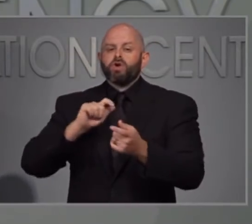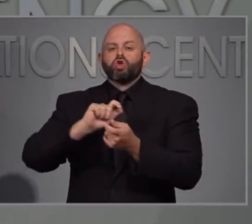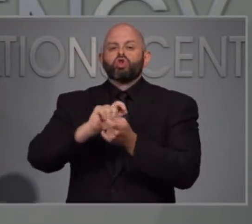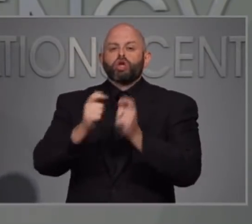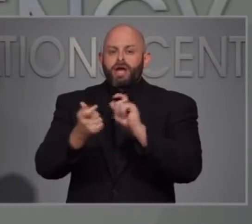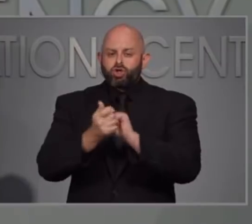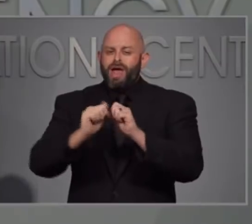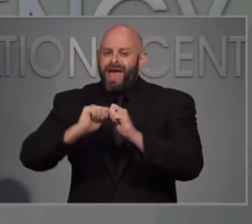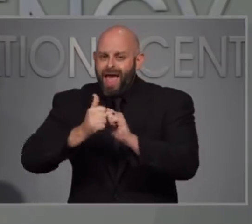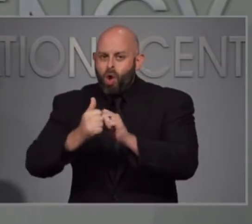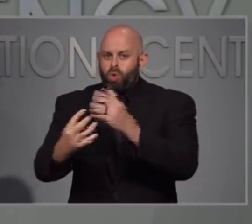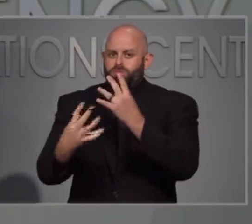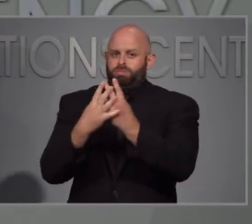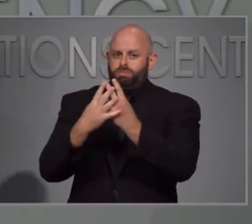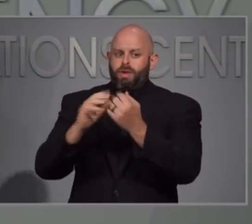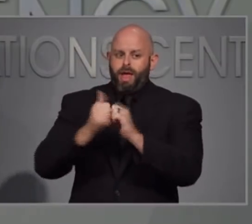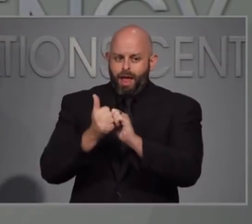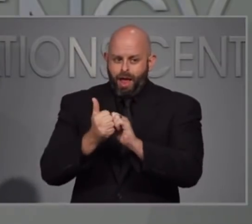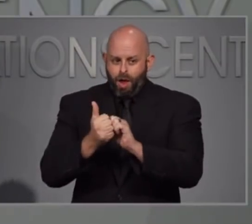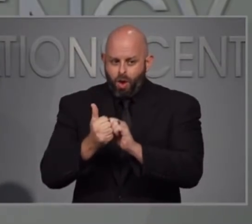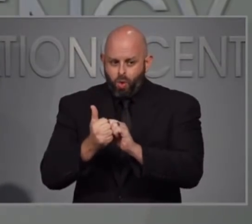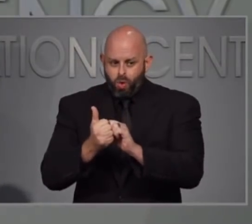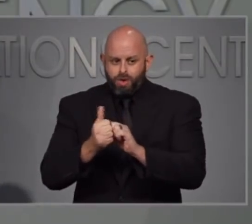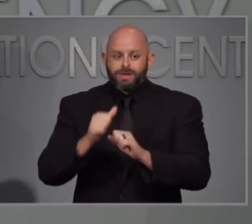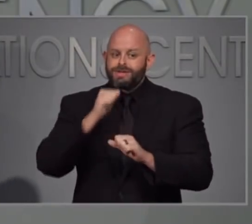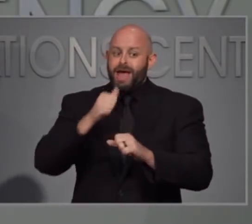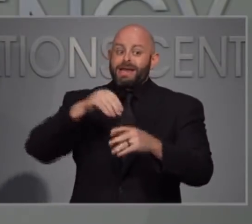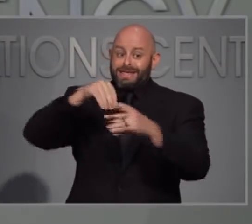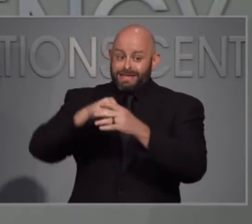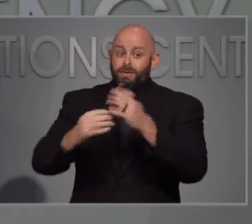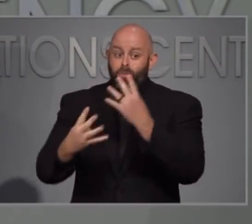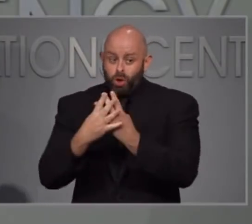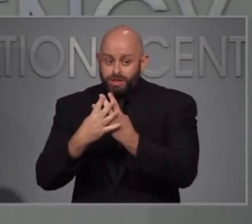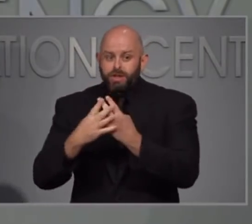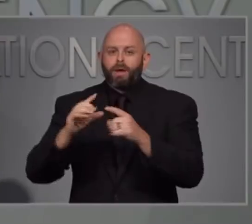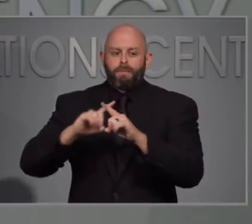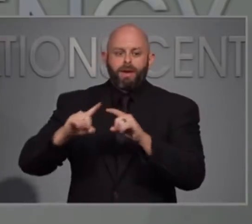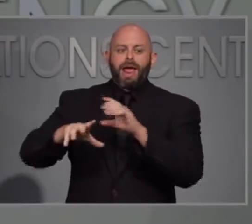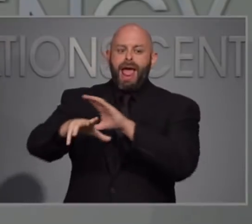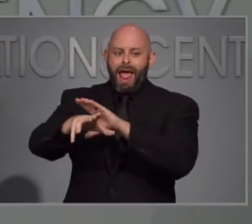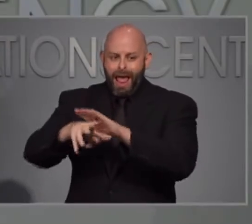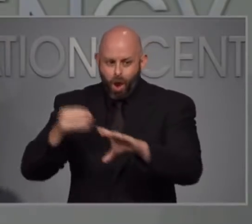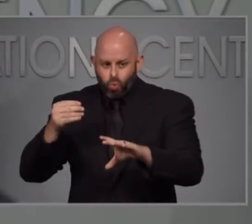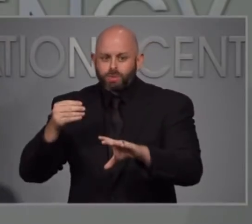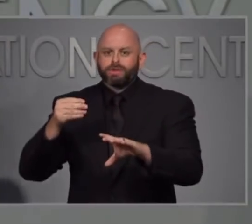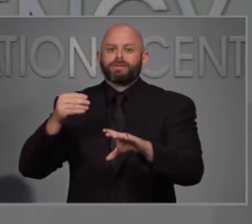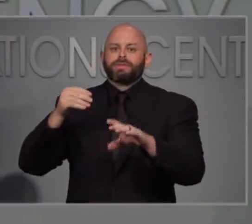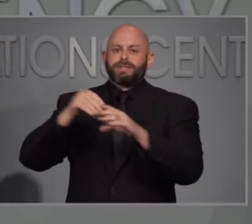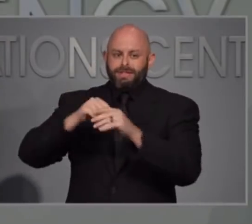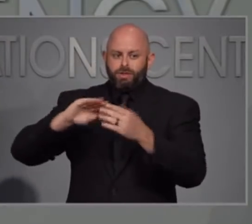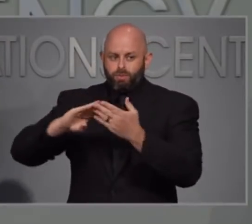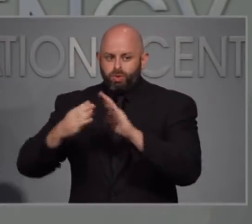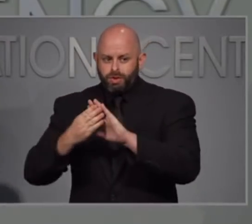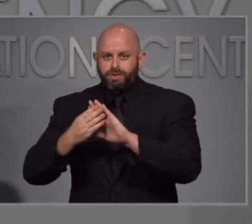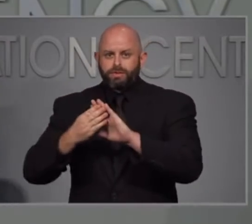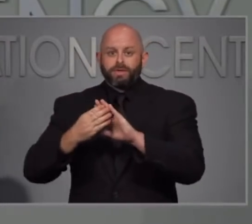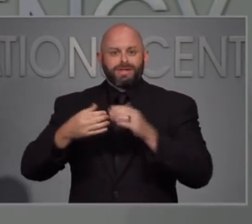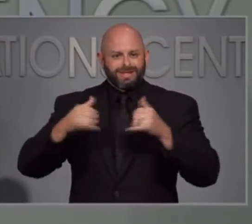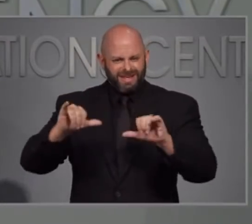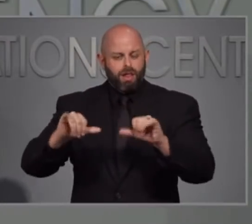they are still under the court order to be in the custody of the Division of Department of Corrections. And so they have